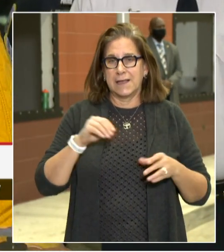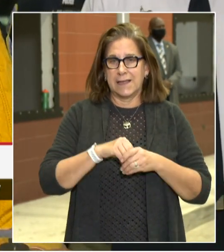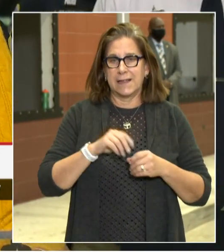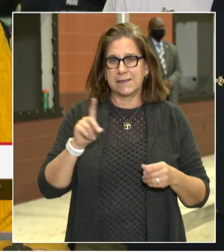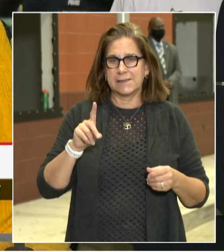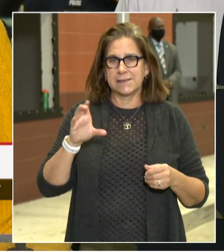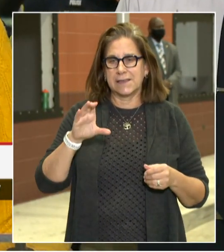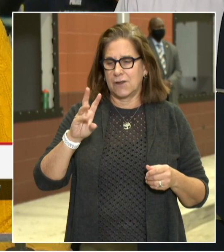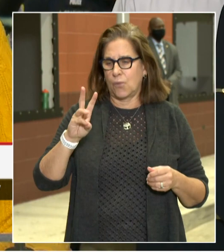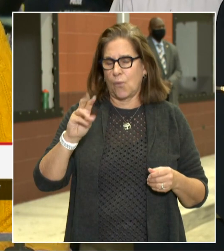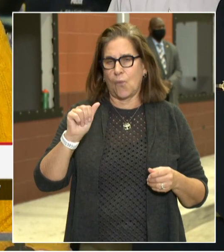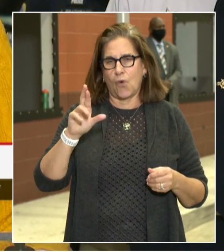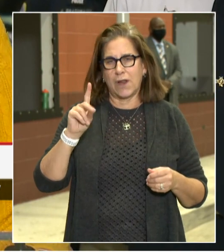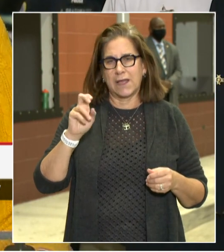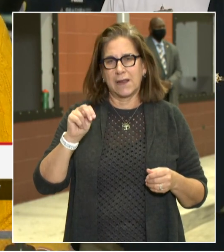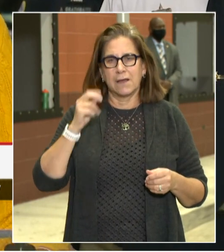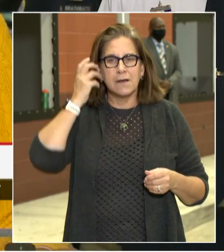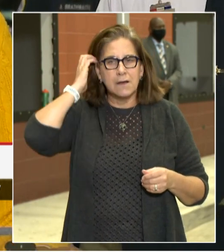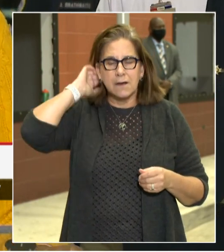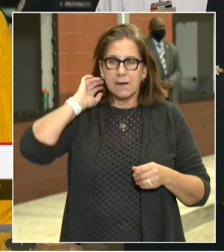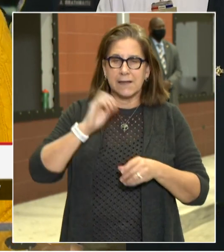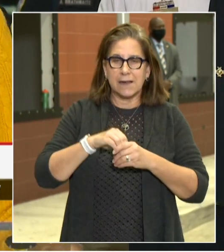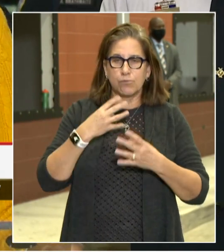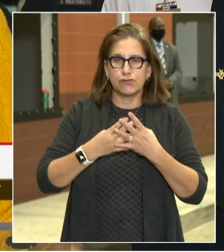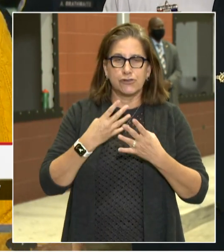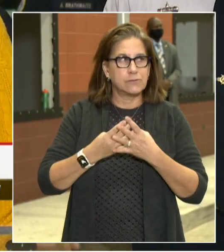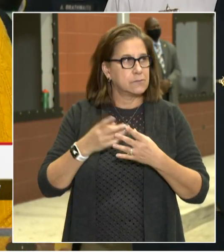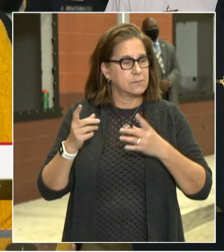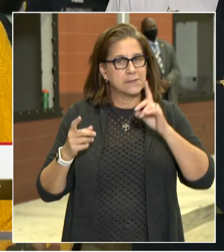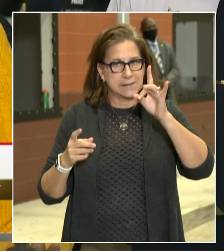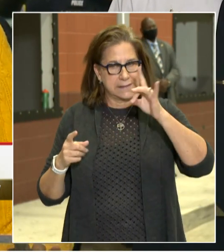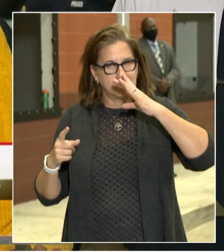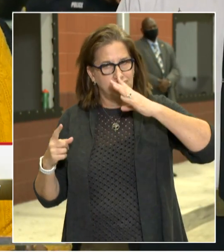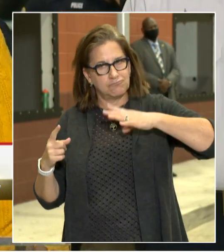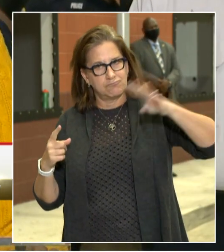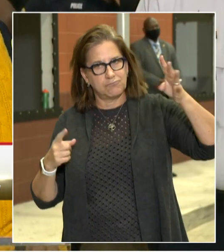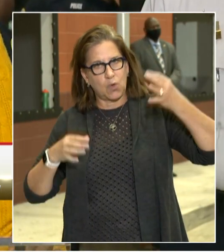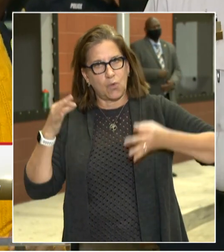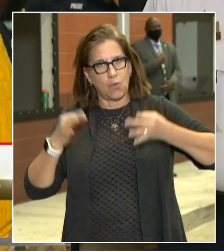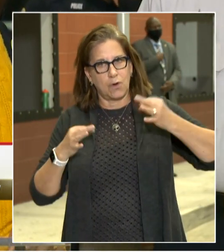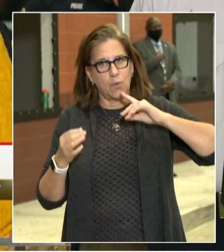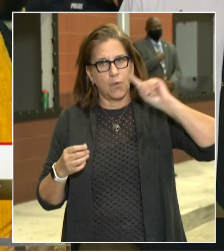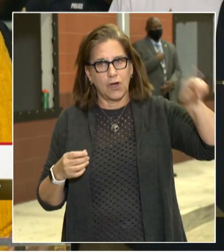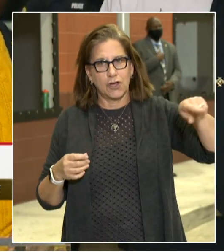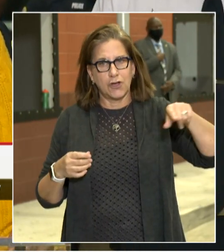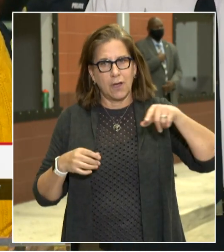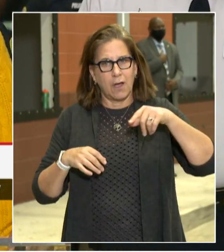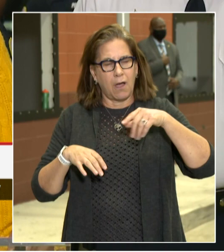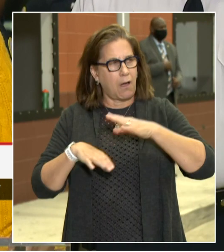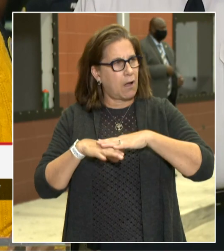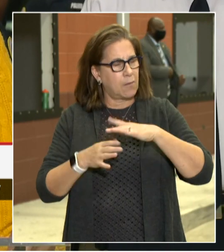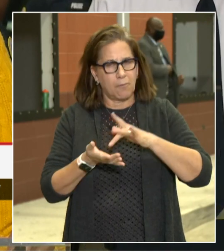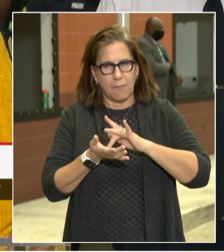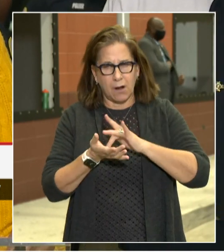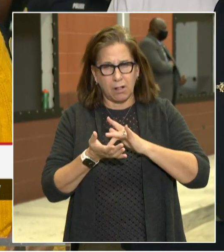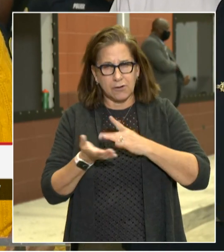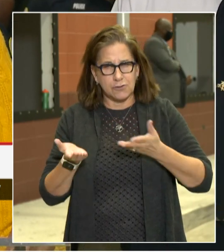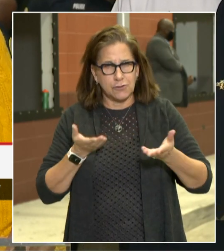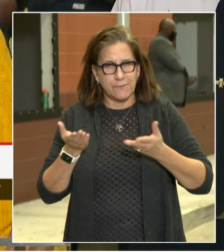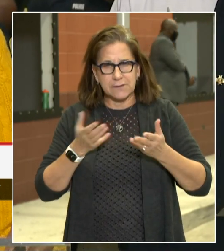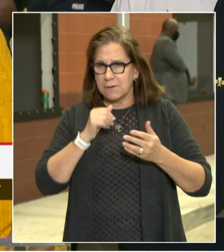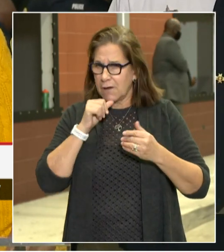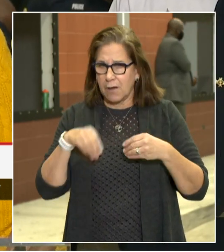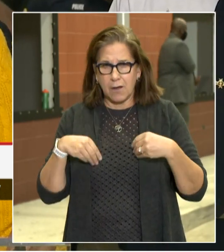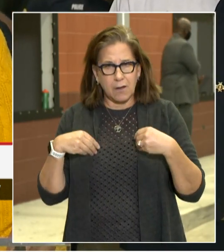of court regarding medical care for one of the January 6th defendants who's being held there. Do you have any comment on that,